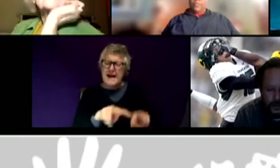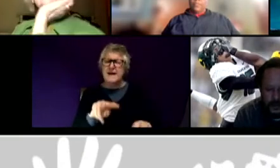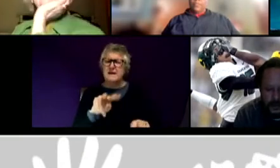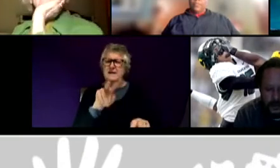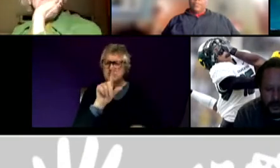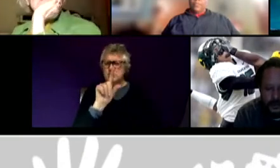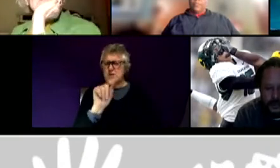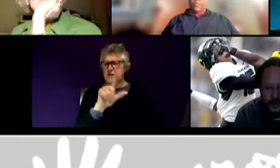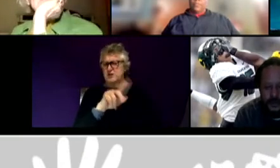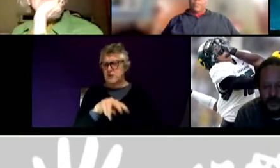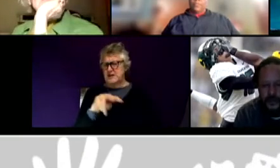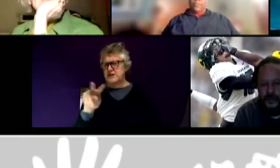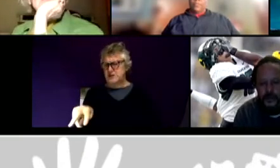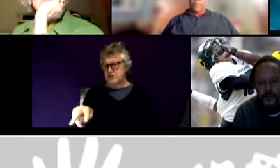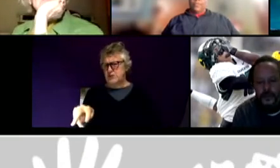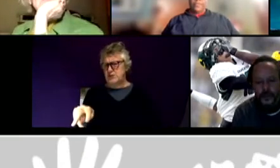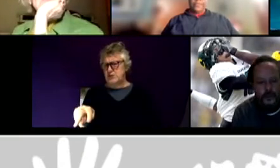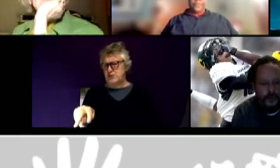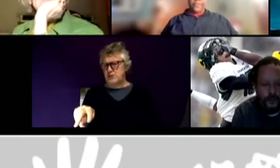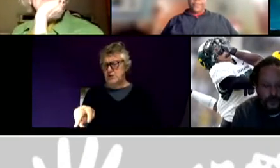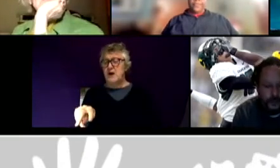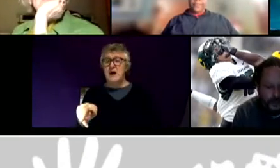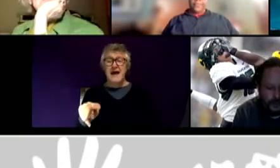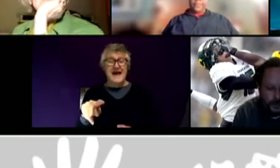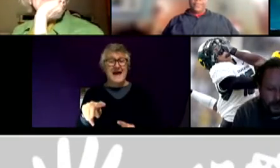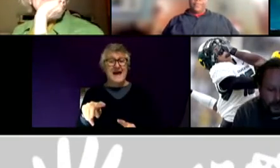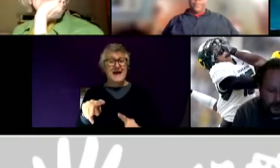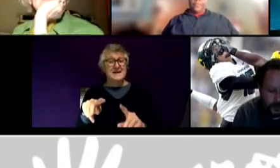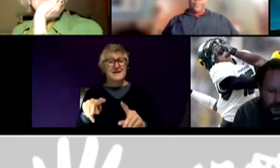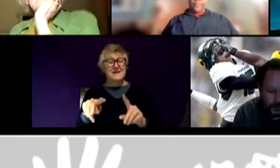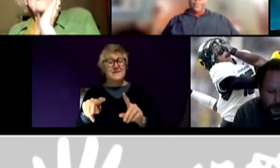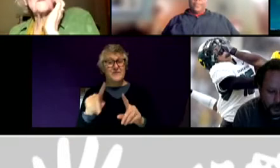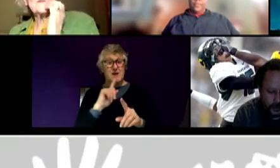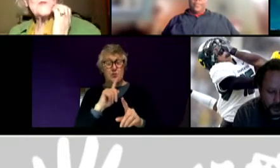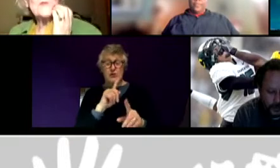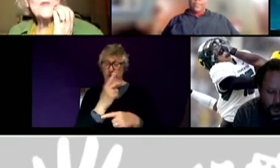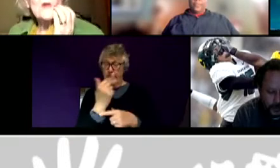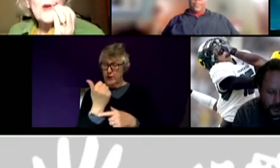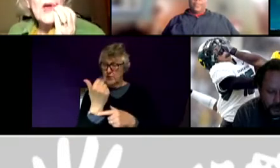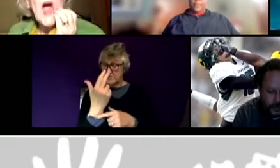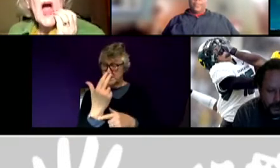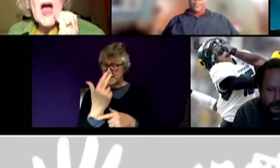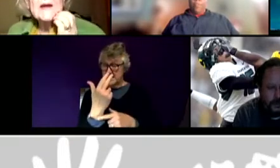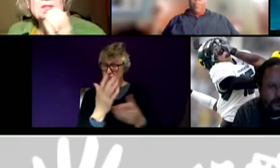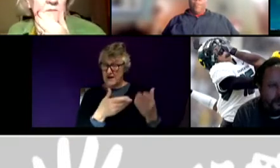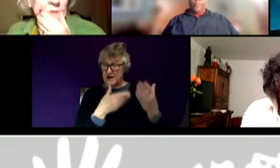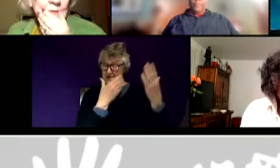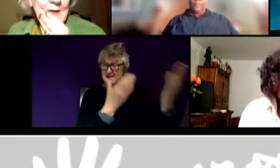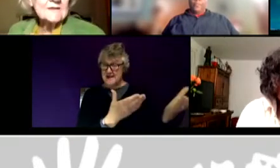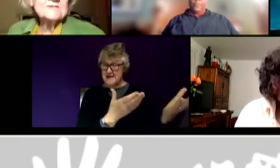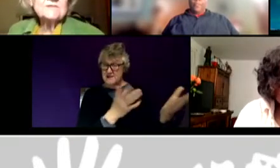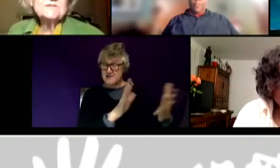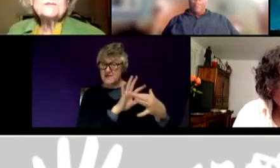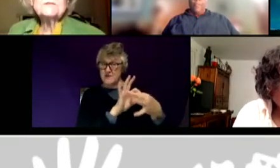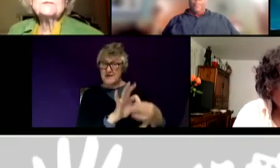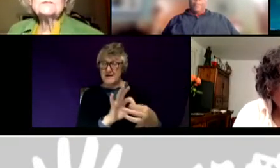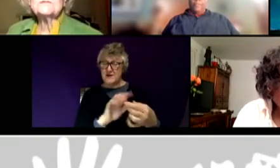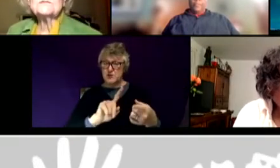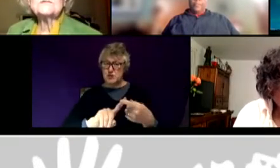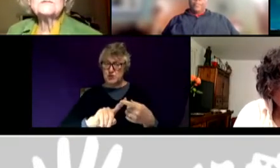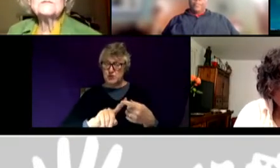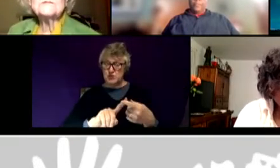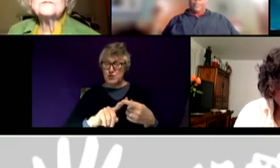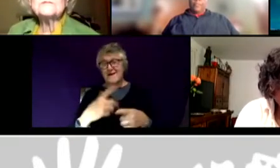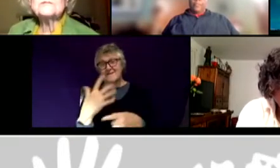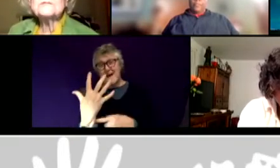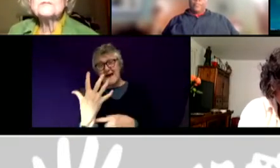communicated lots of recommendations. 13 were related to corporate services that spanned 5 broad categories, and they were